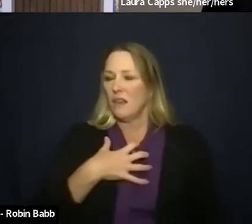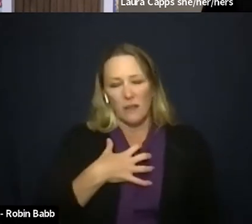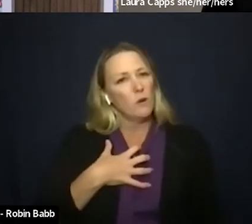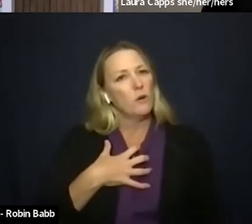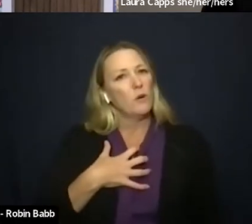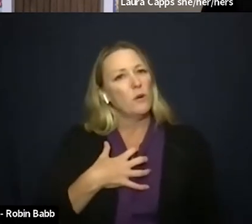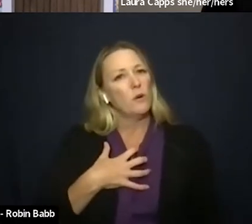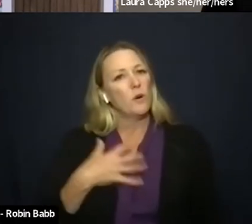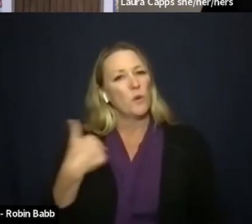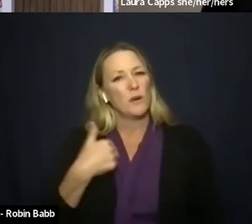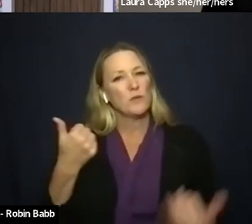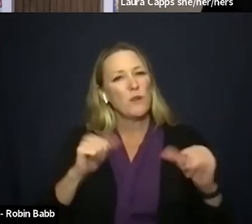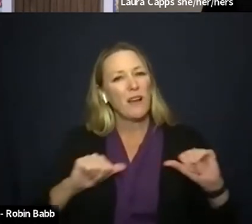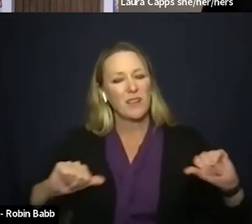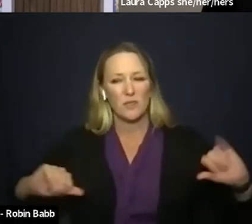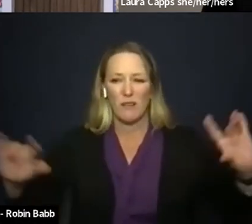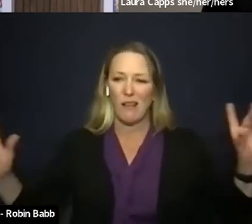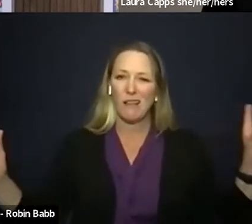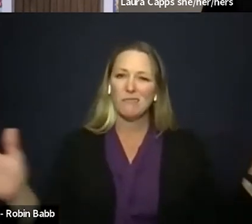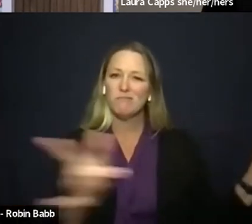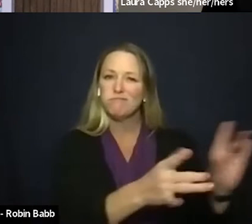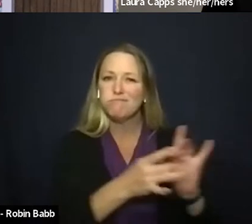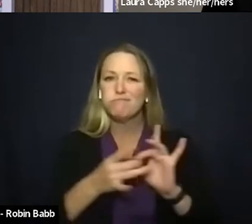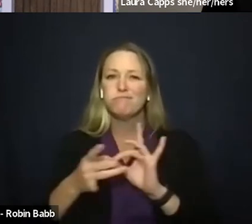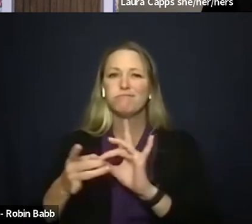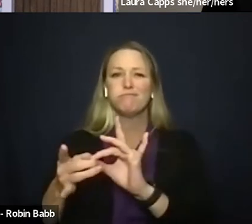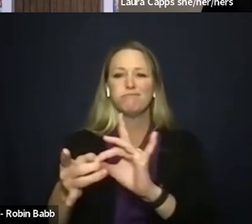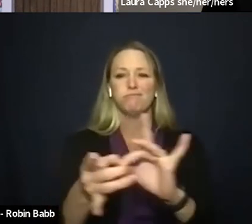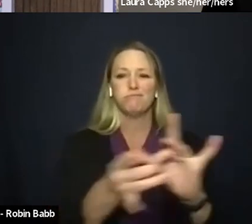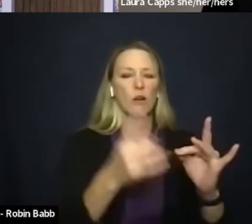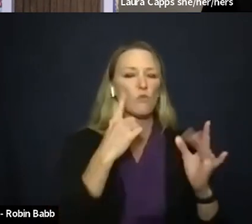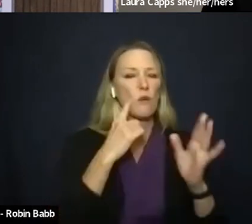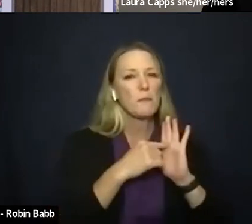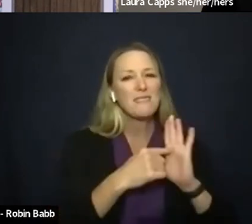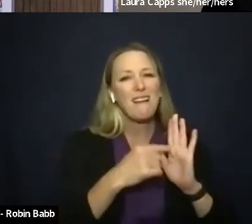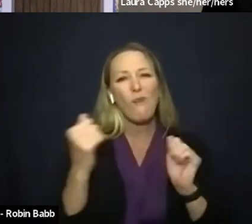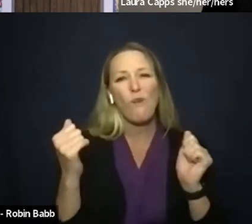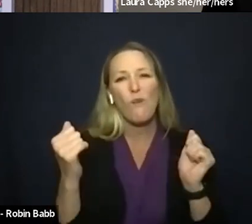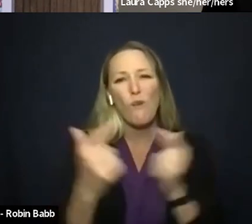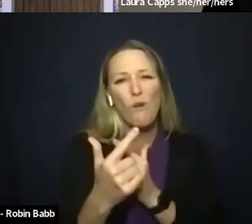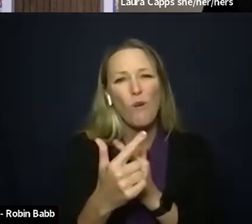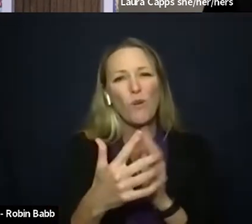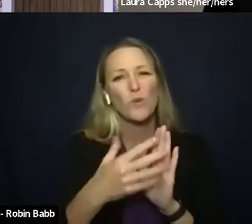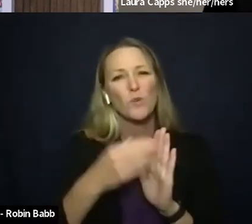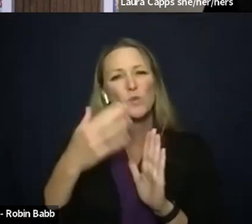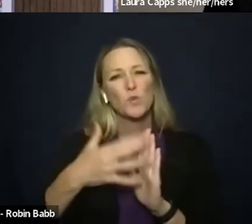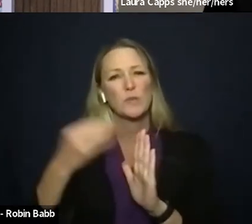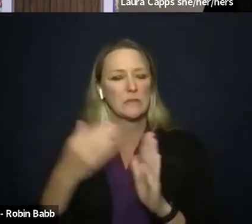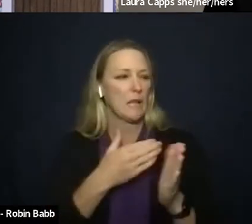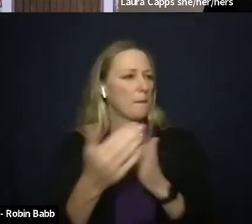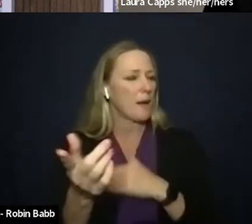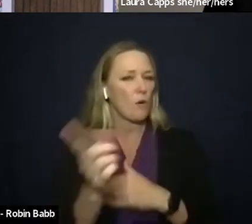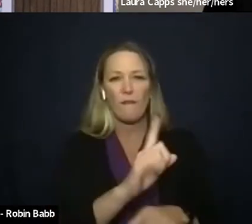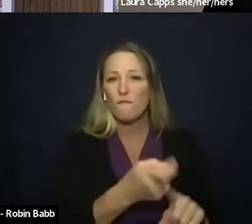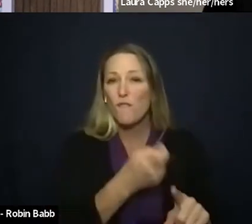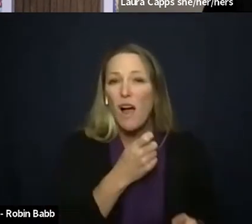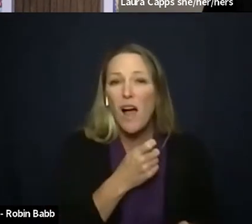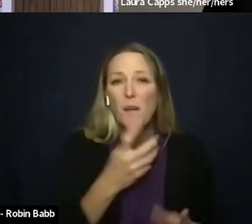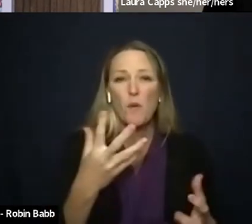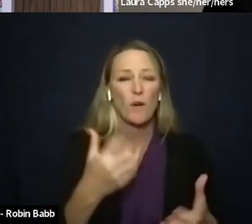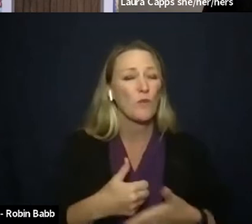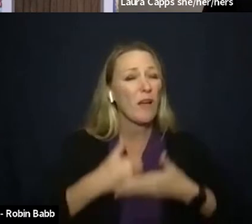united uh making sure that we're representing all of our students no matter where they come from and to make them feel that way